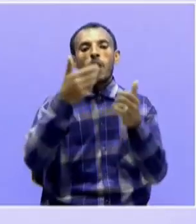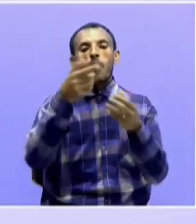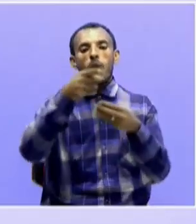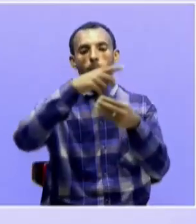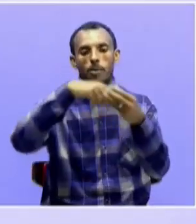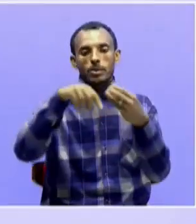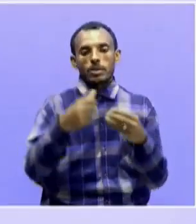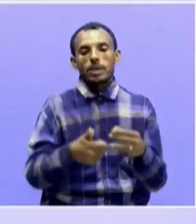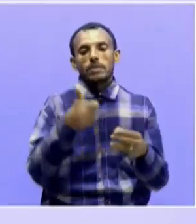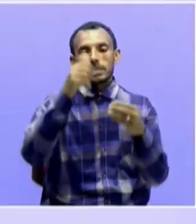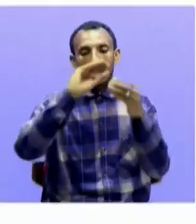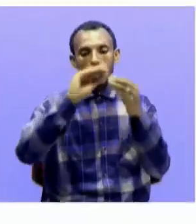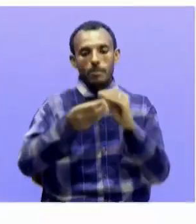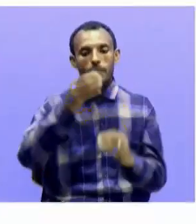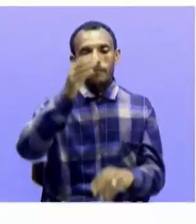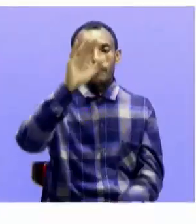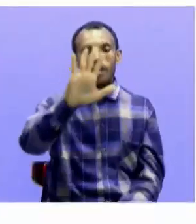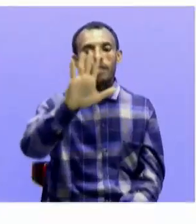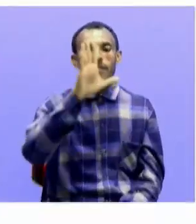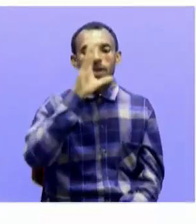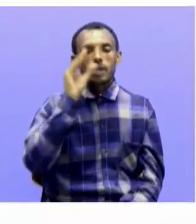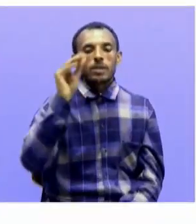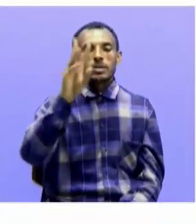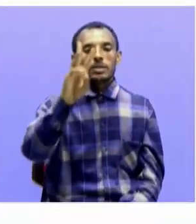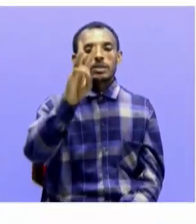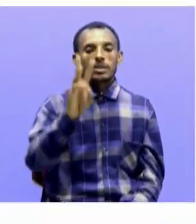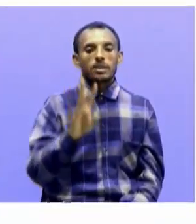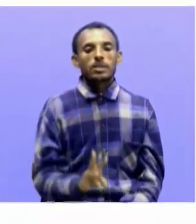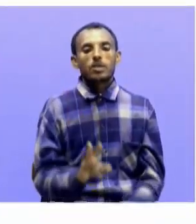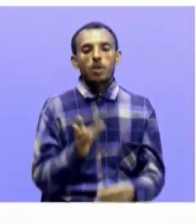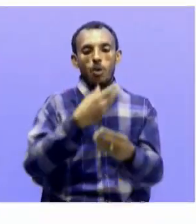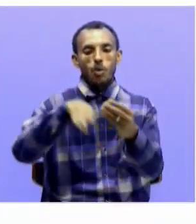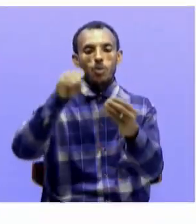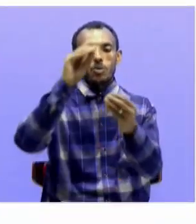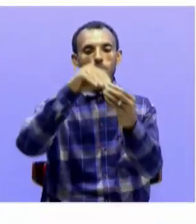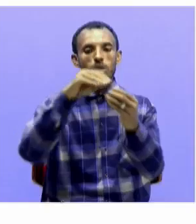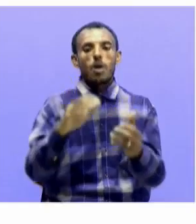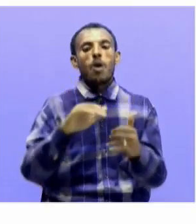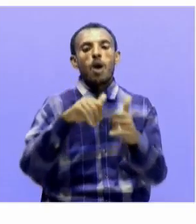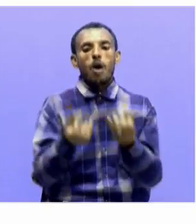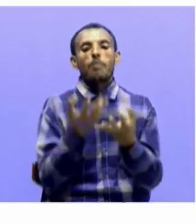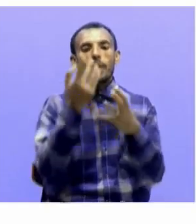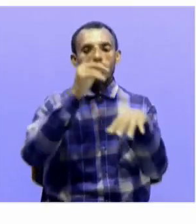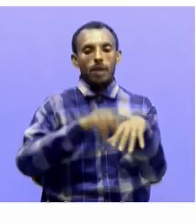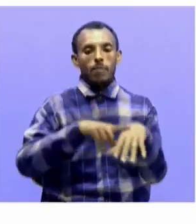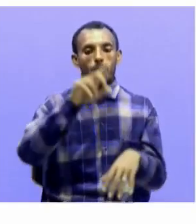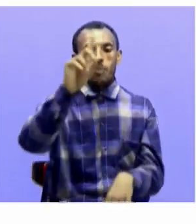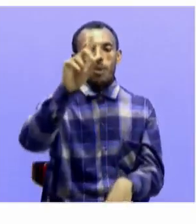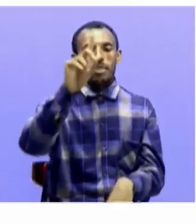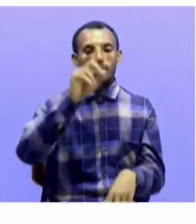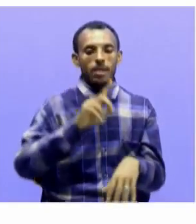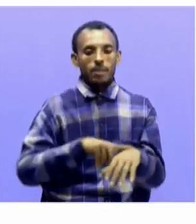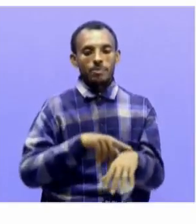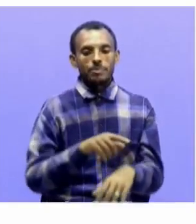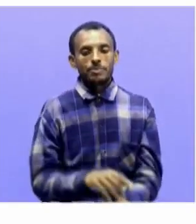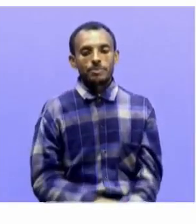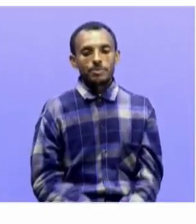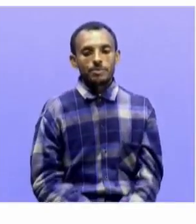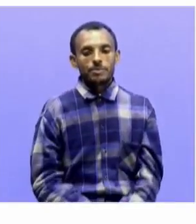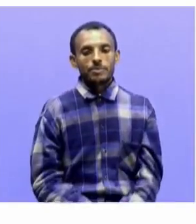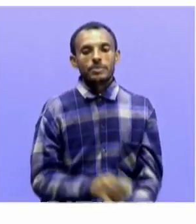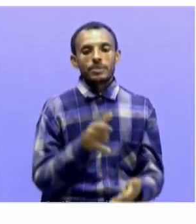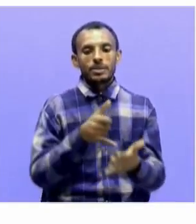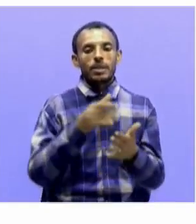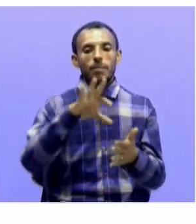other number is 5 and 6? 5 and 6 also appear once. They appear